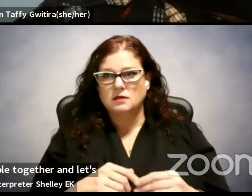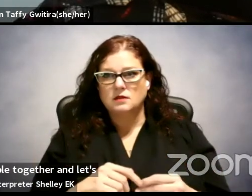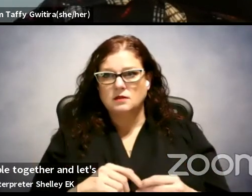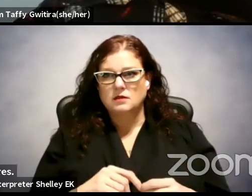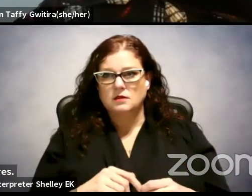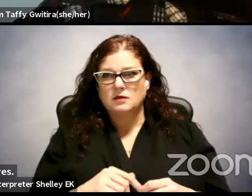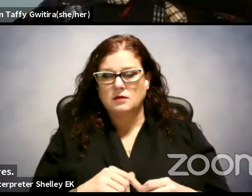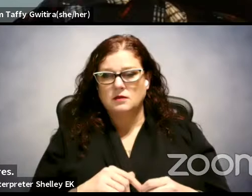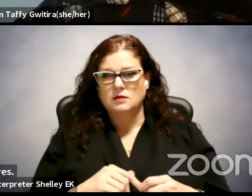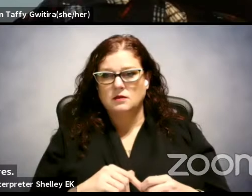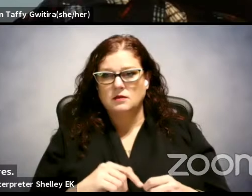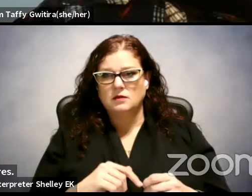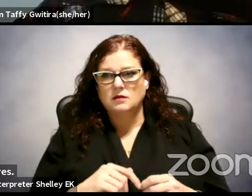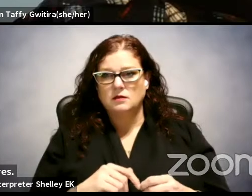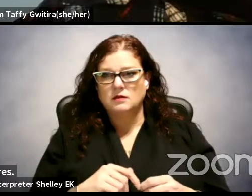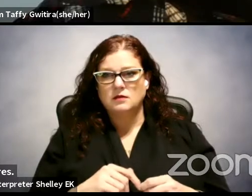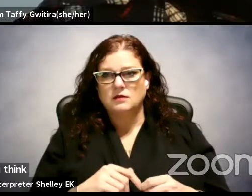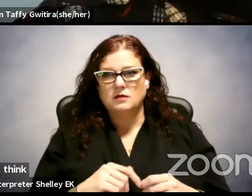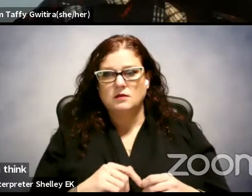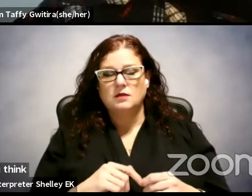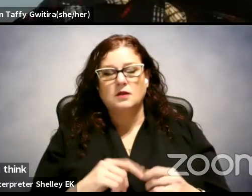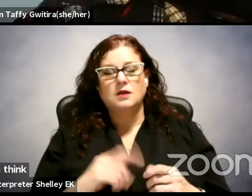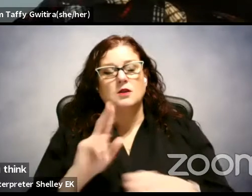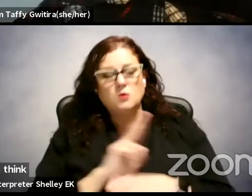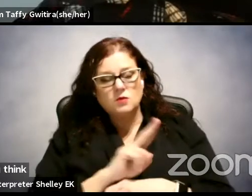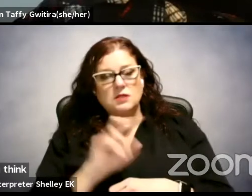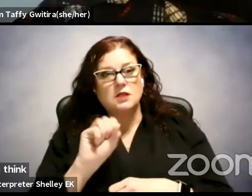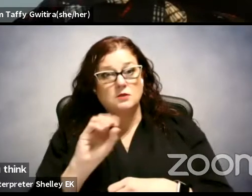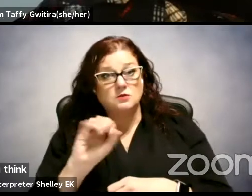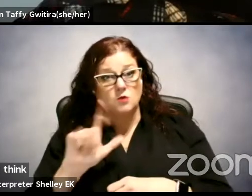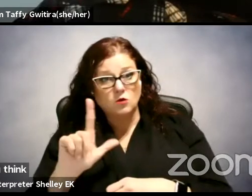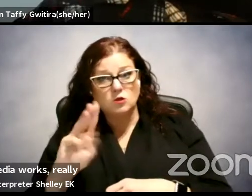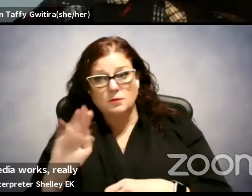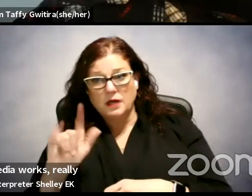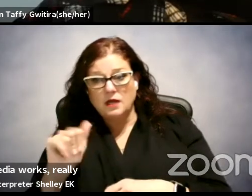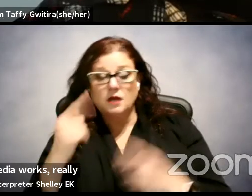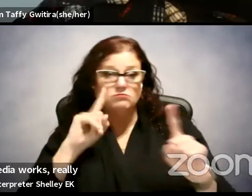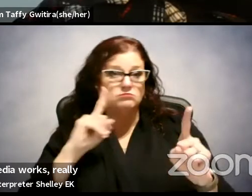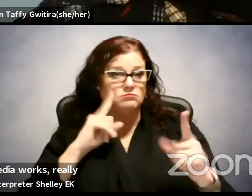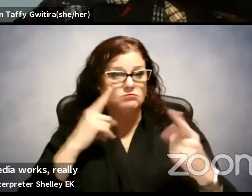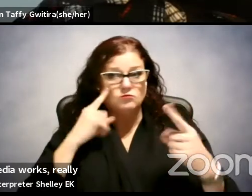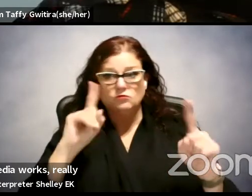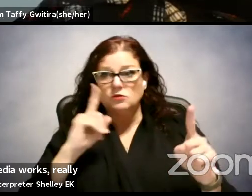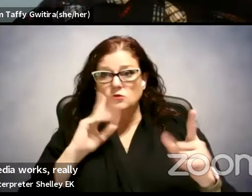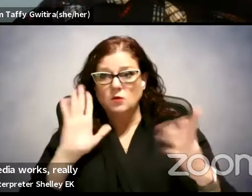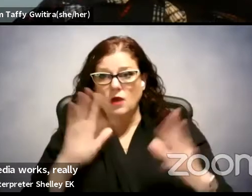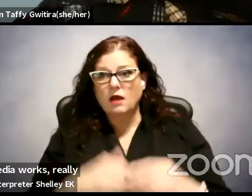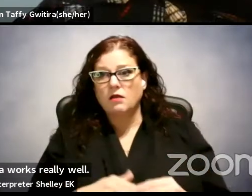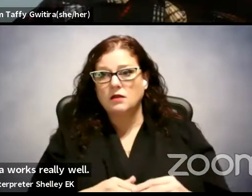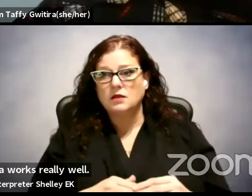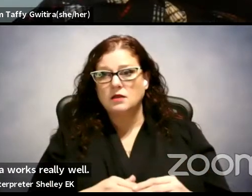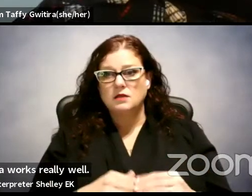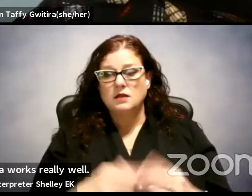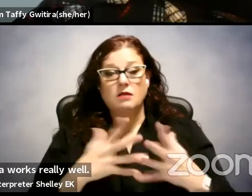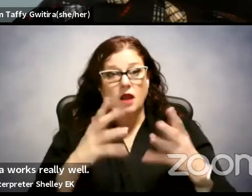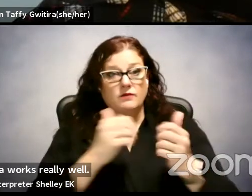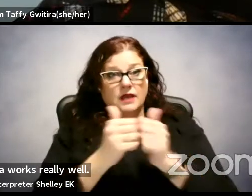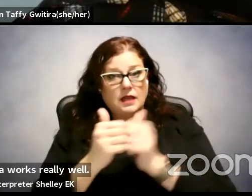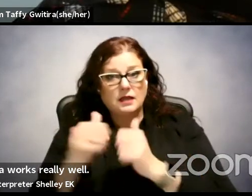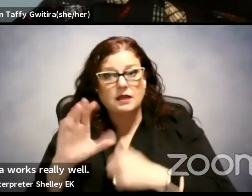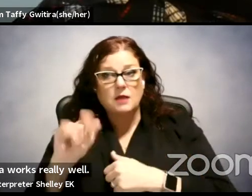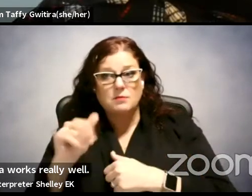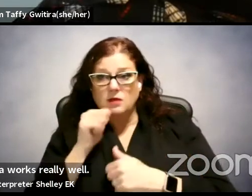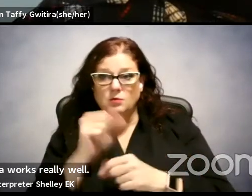So, so using social media works really well. So lots of campaigns I think would be